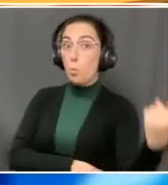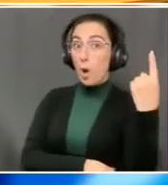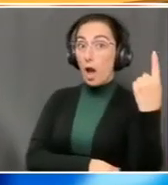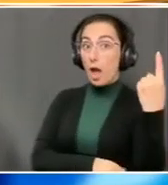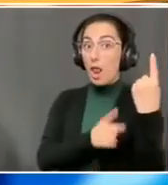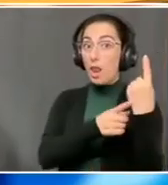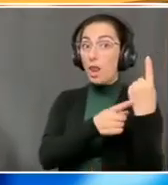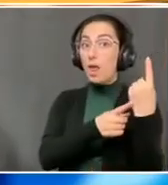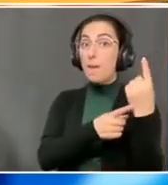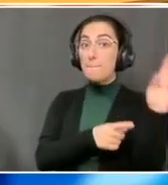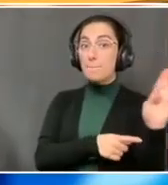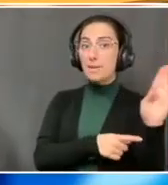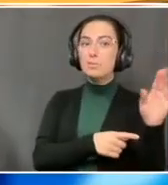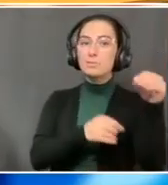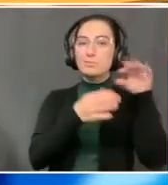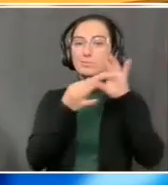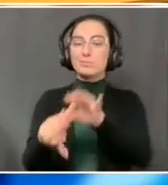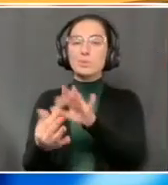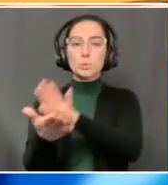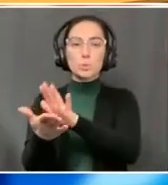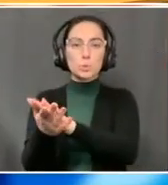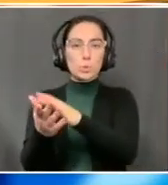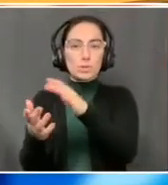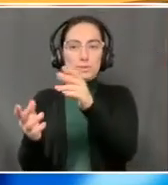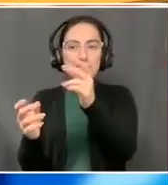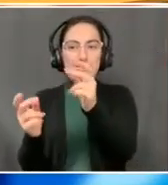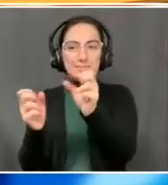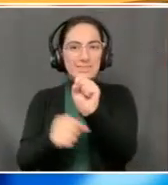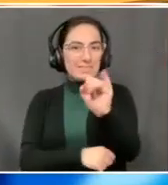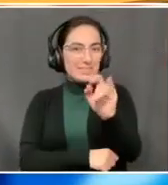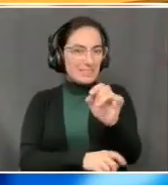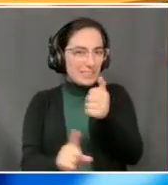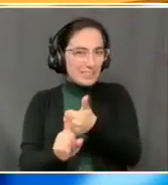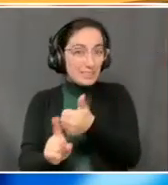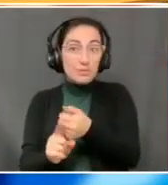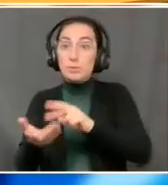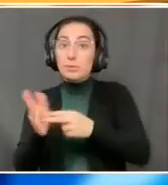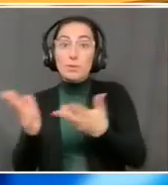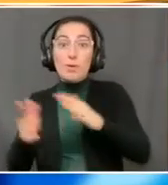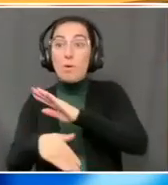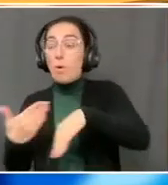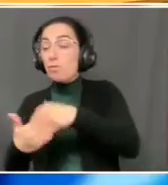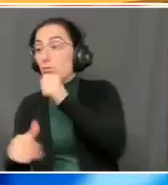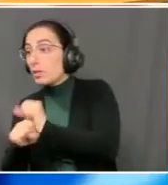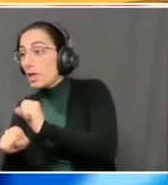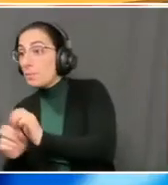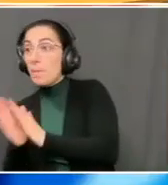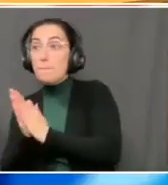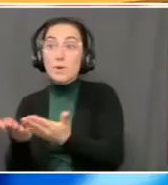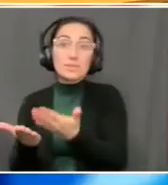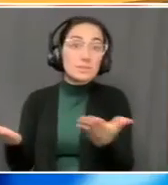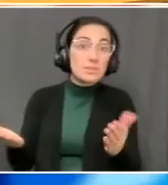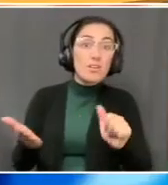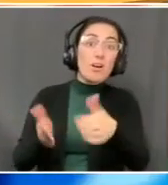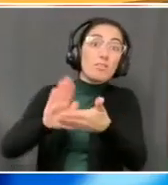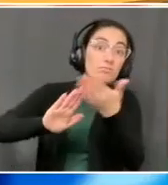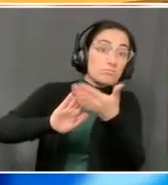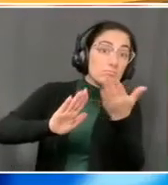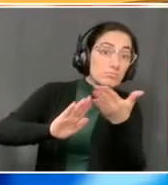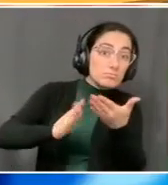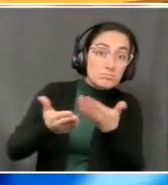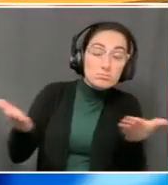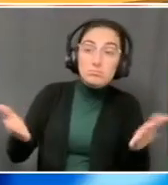the school sites. Okay, so this is all non-labor. This is books and supplies. This is other operating expenditures. This